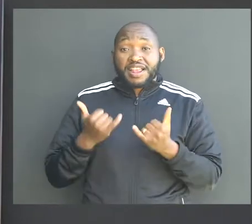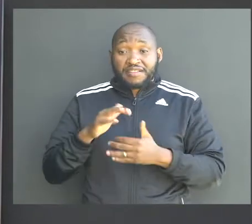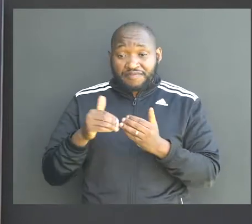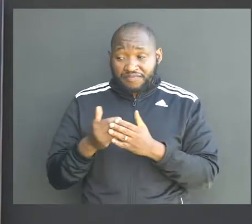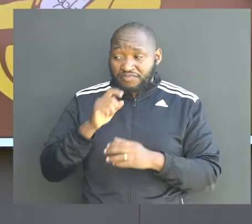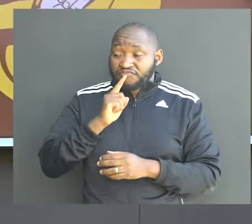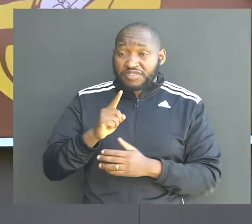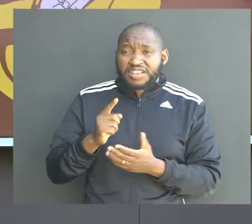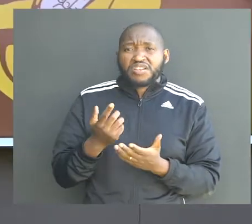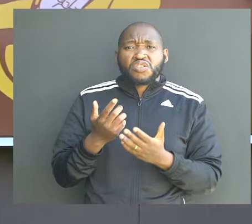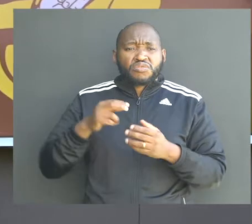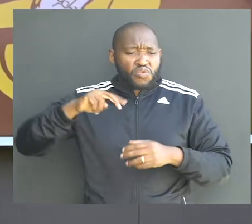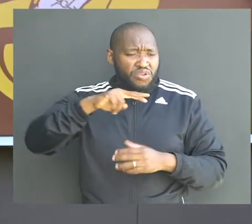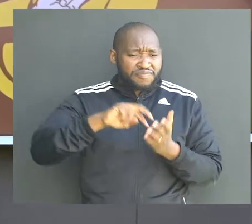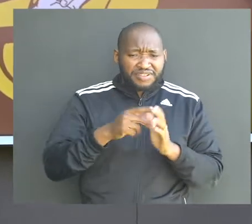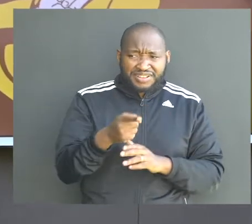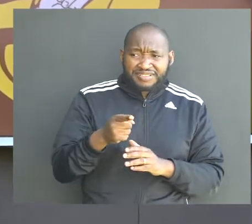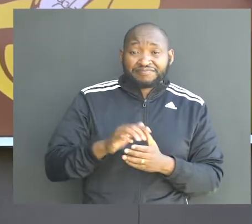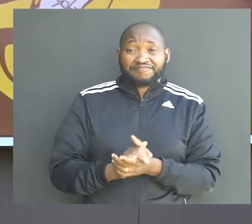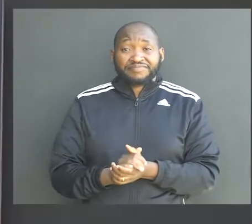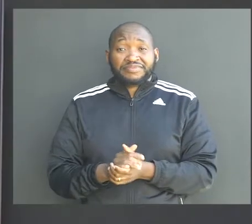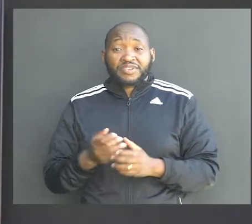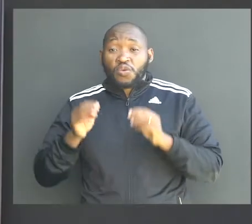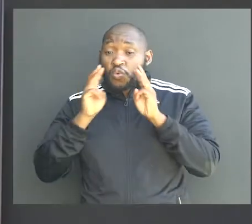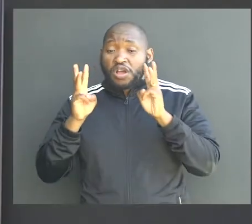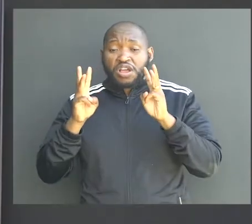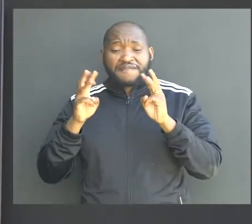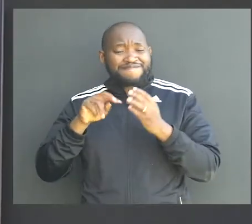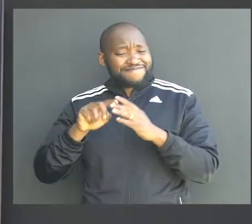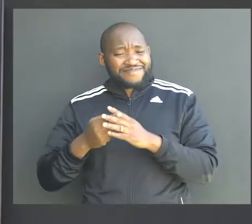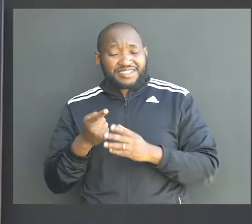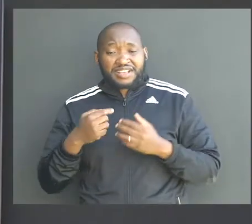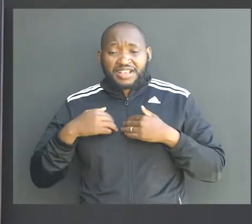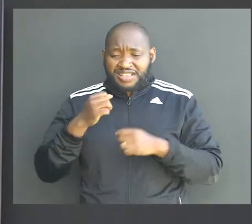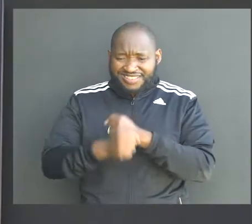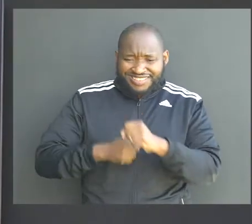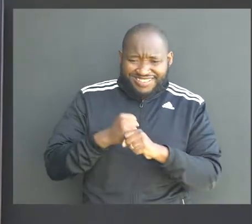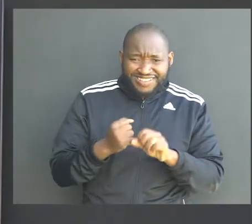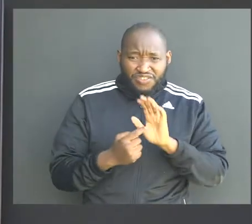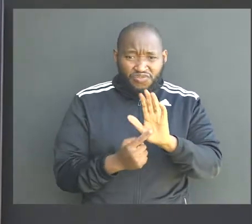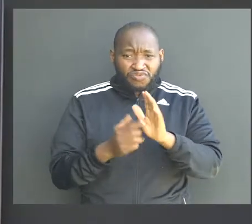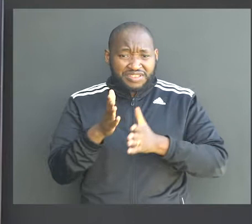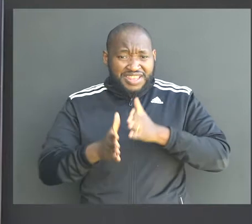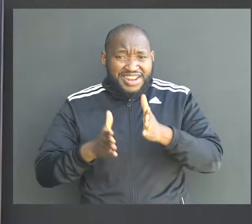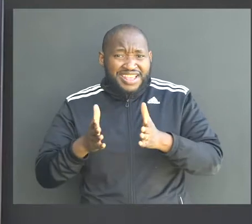part of our society. Exactly. So what does this walk mean to you? When we decided to put it this year,